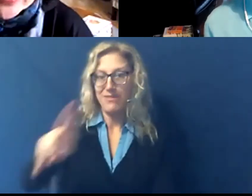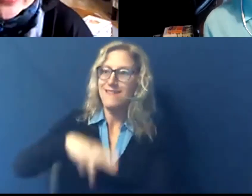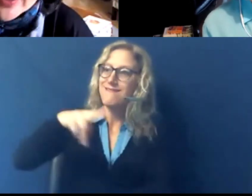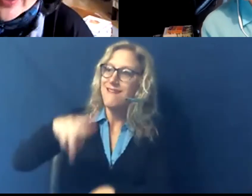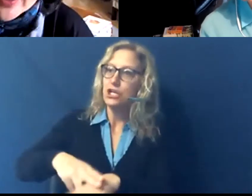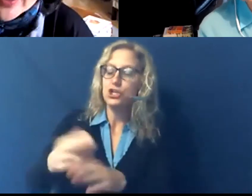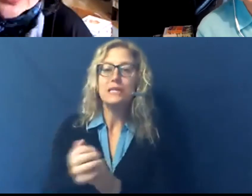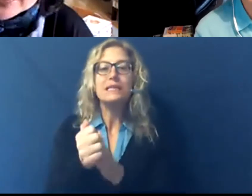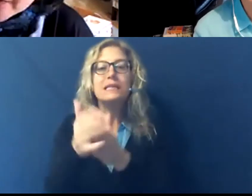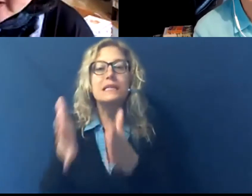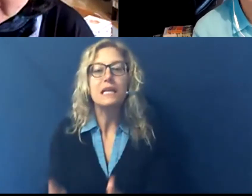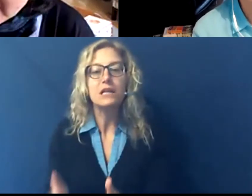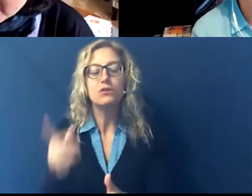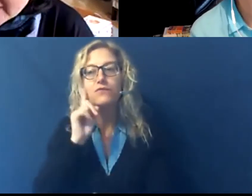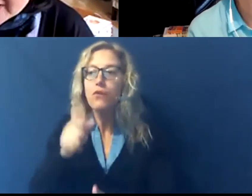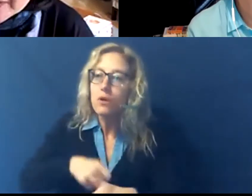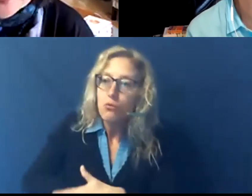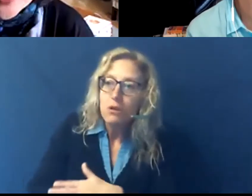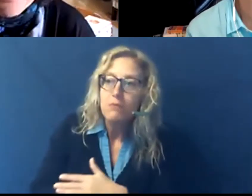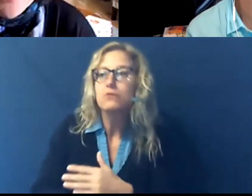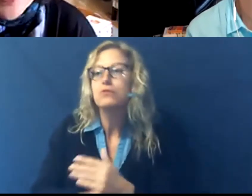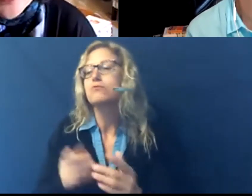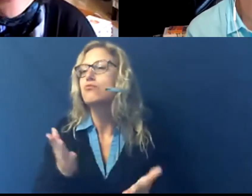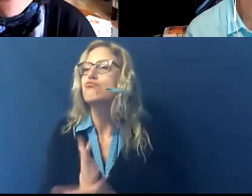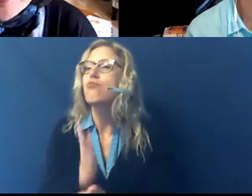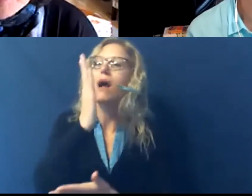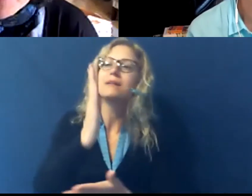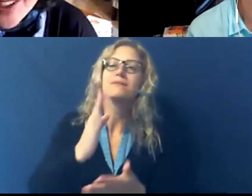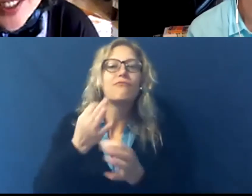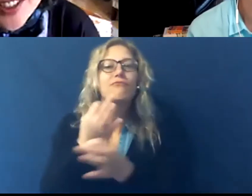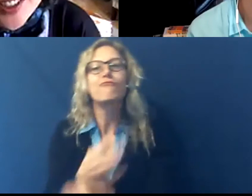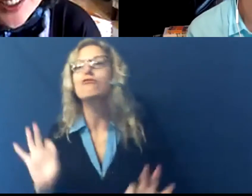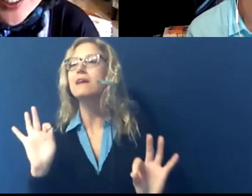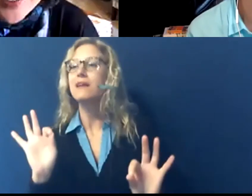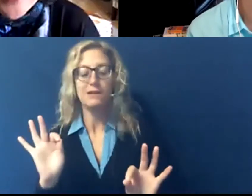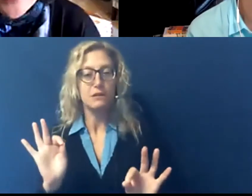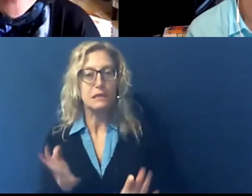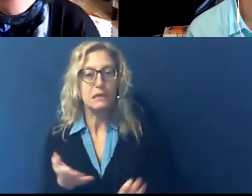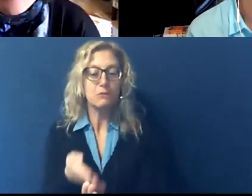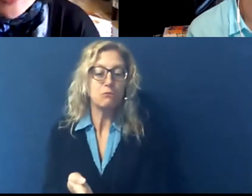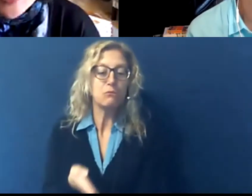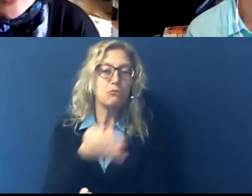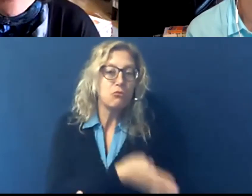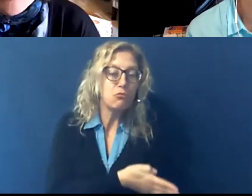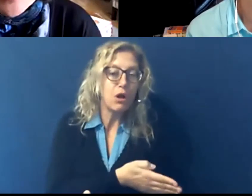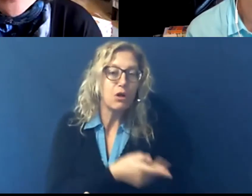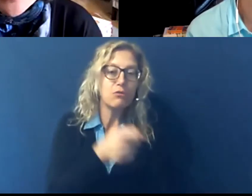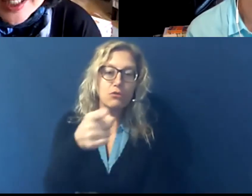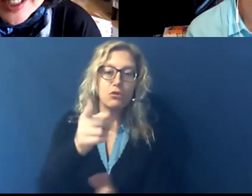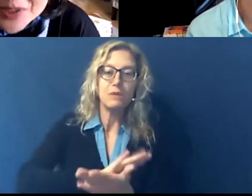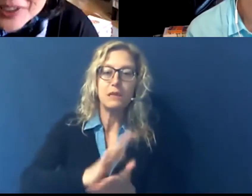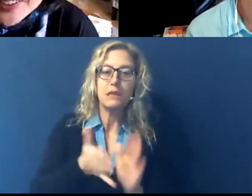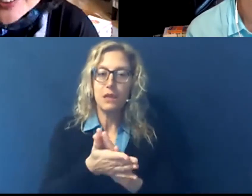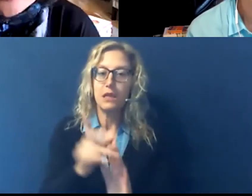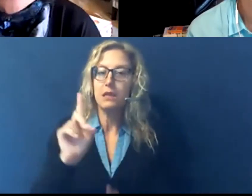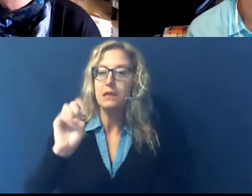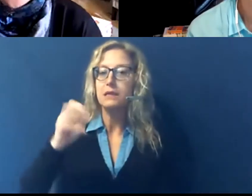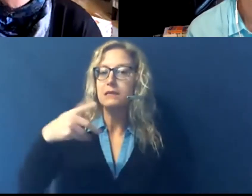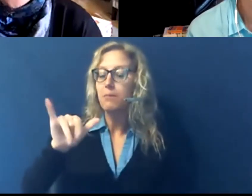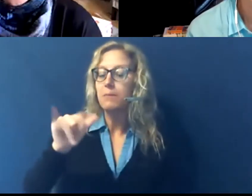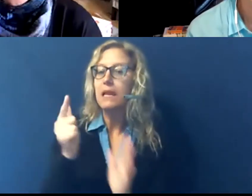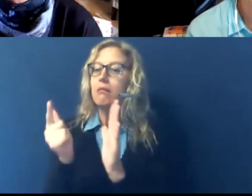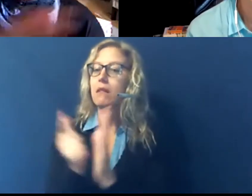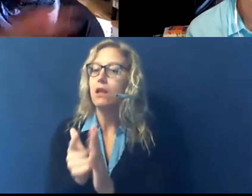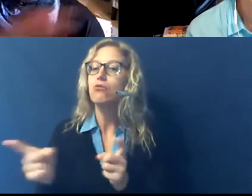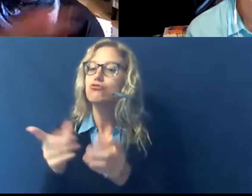leaders in the area of reproductive rights and freedom. Prior to your becoming a deputy legal director